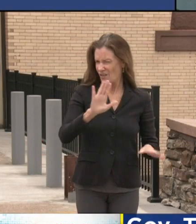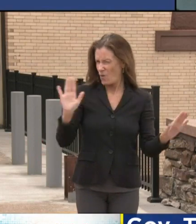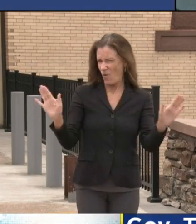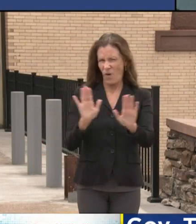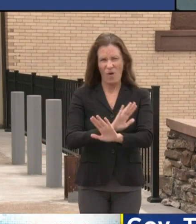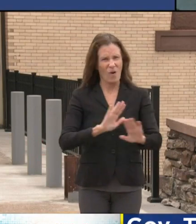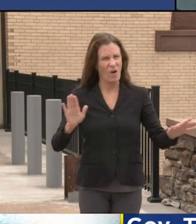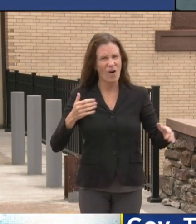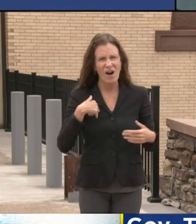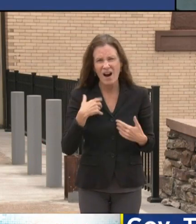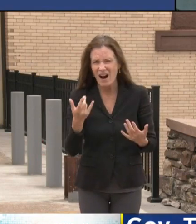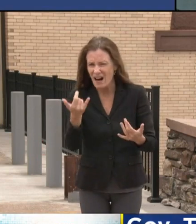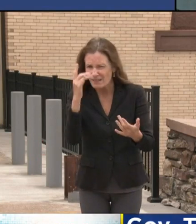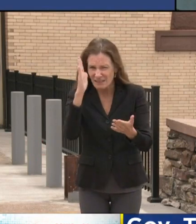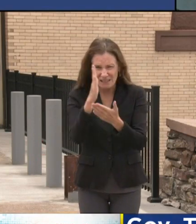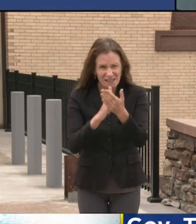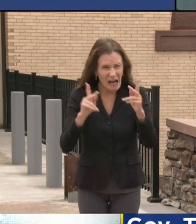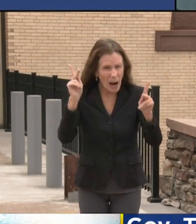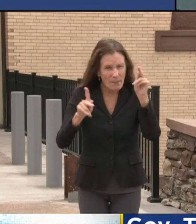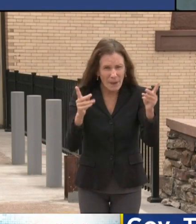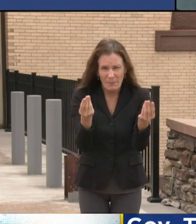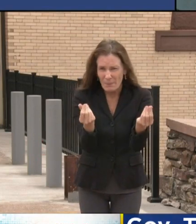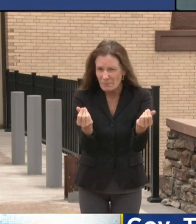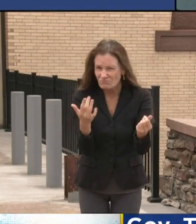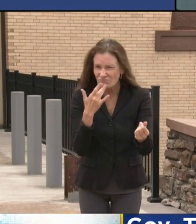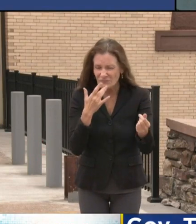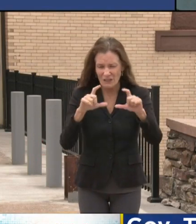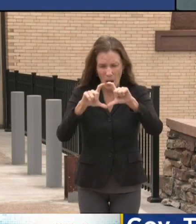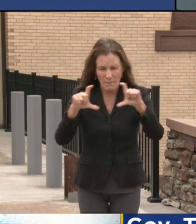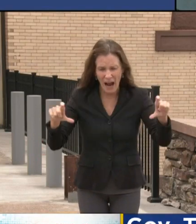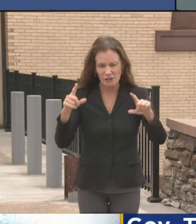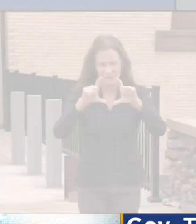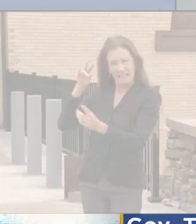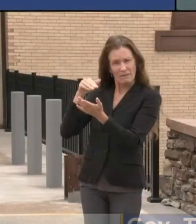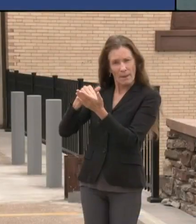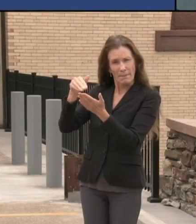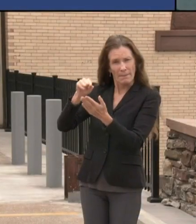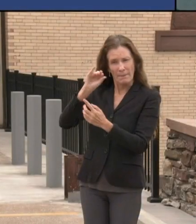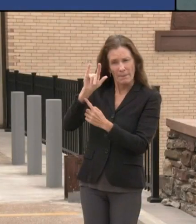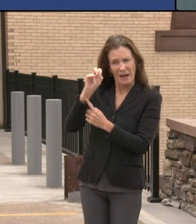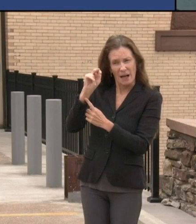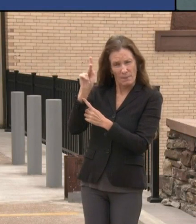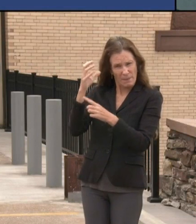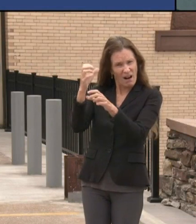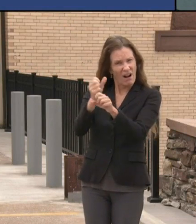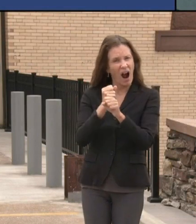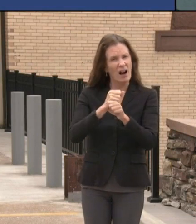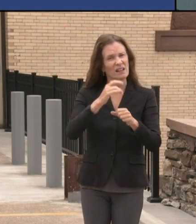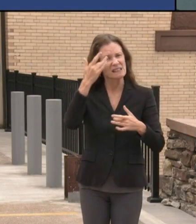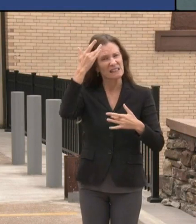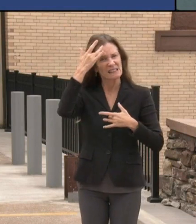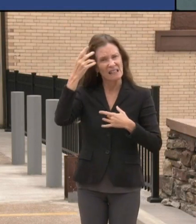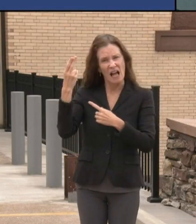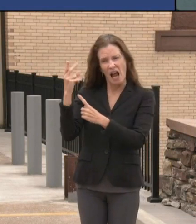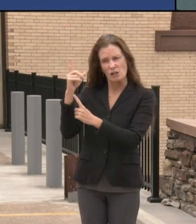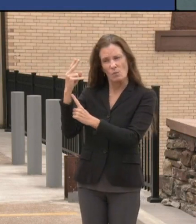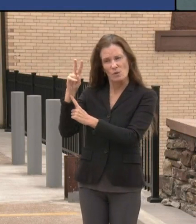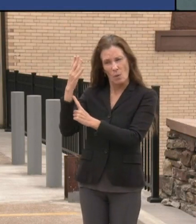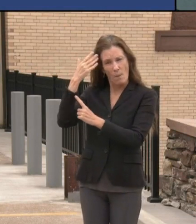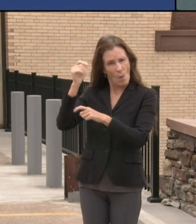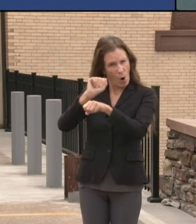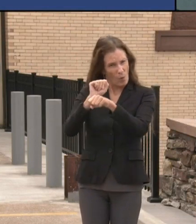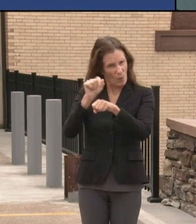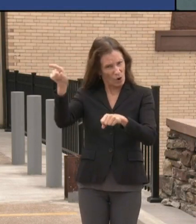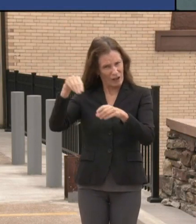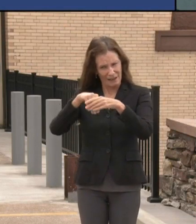paycheck to paycheck, you're probably going to show up, even if it means you're contagious. I think most of us can agree we don't want to be around a